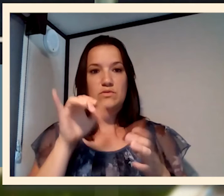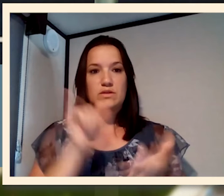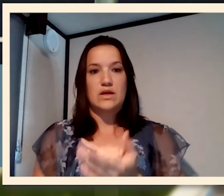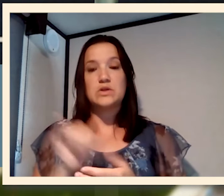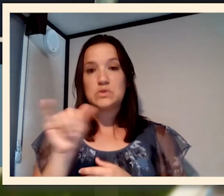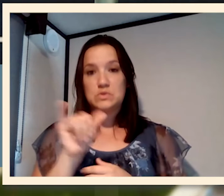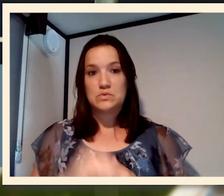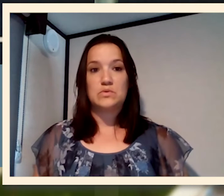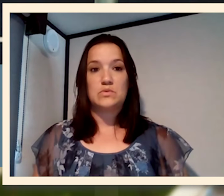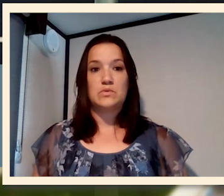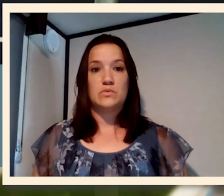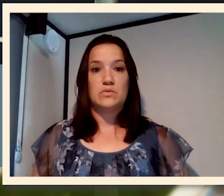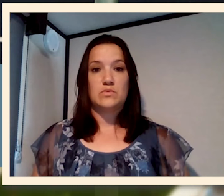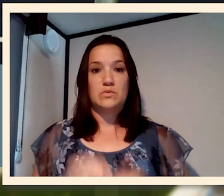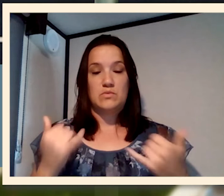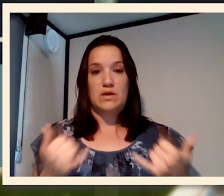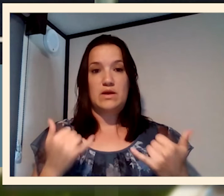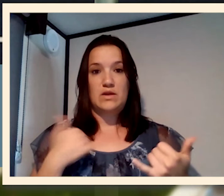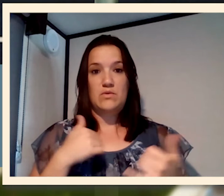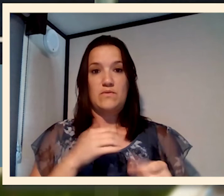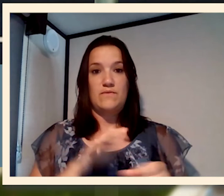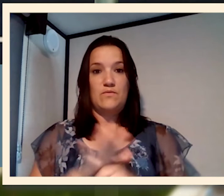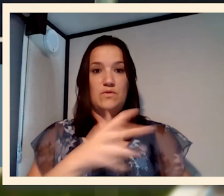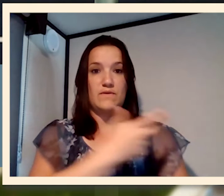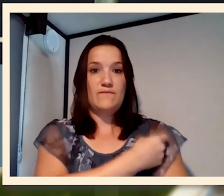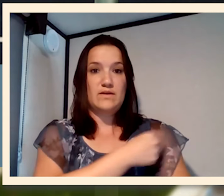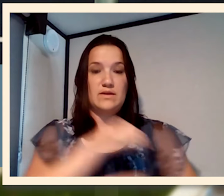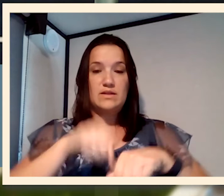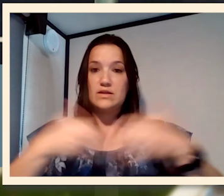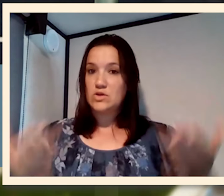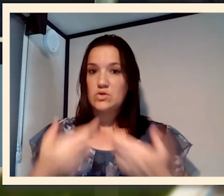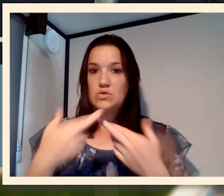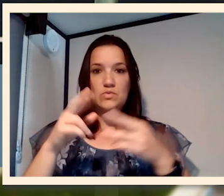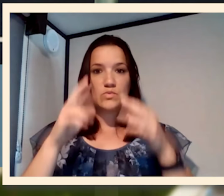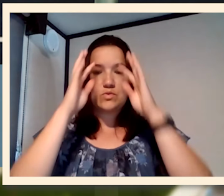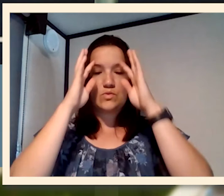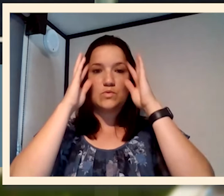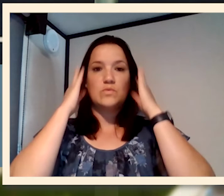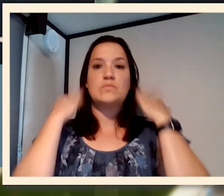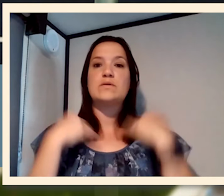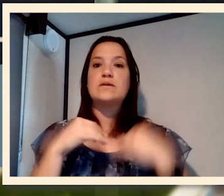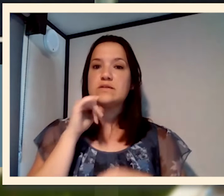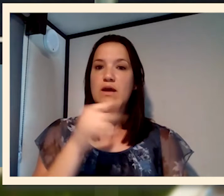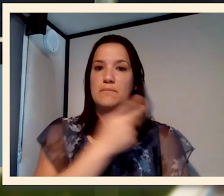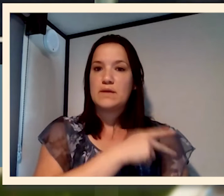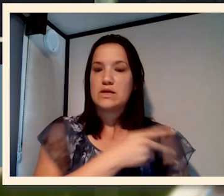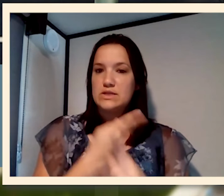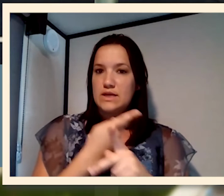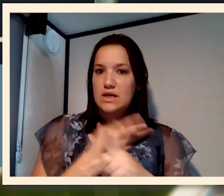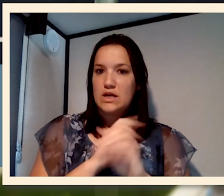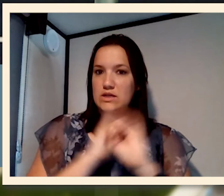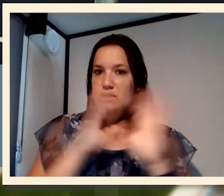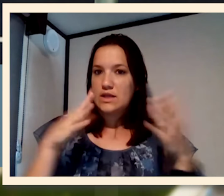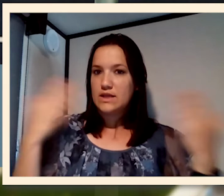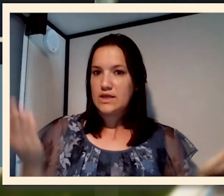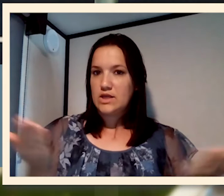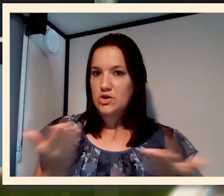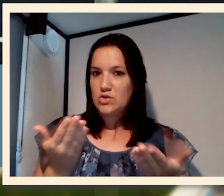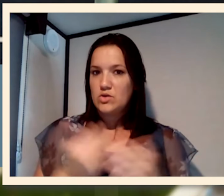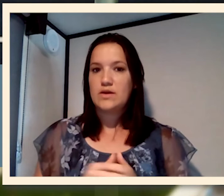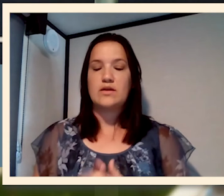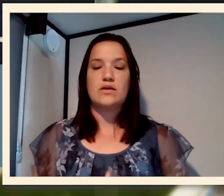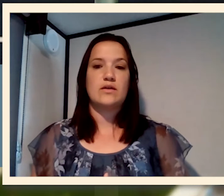we are considering doing that. Right now, we're all fully vaccinated in this room. There's not patient